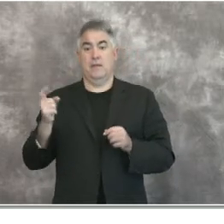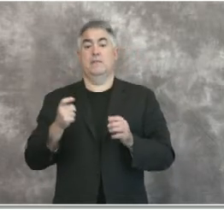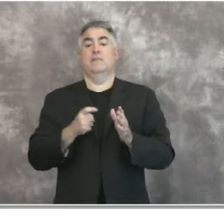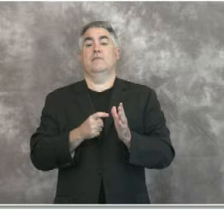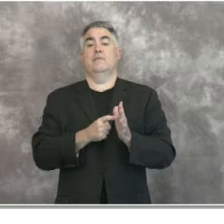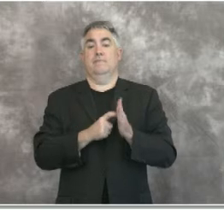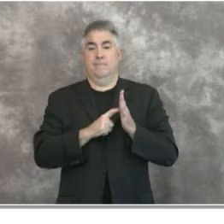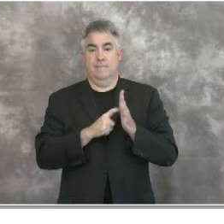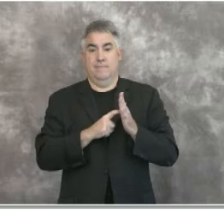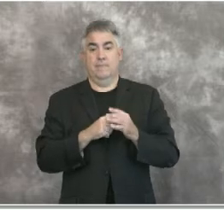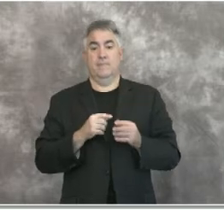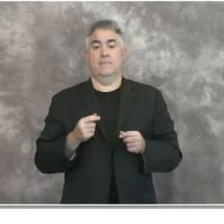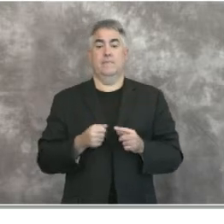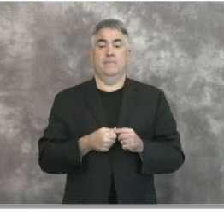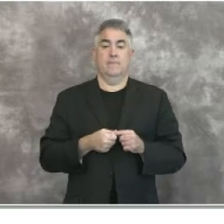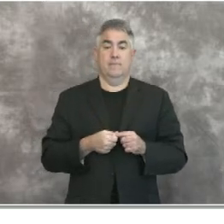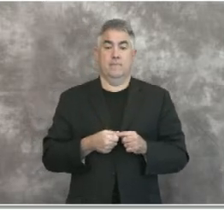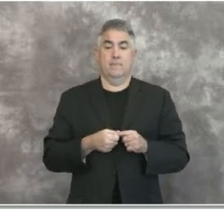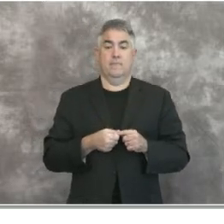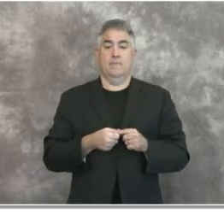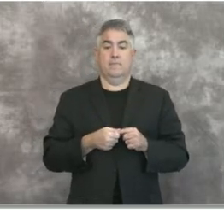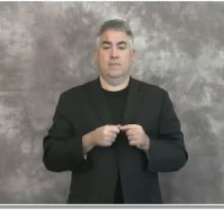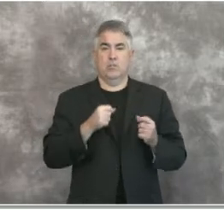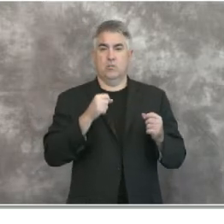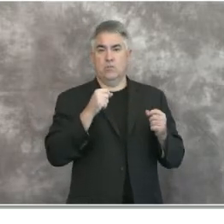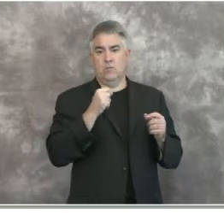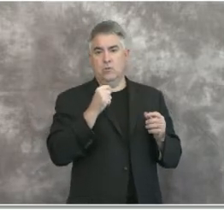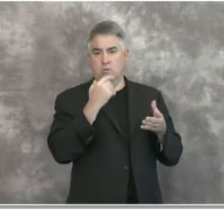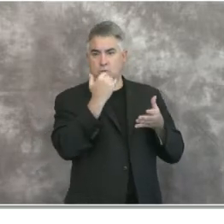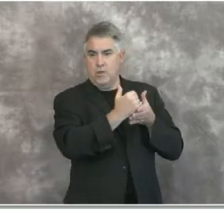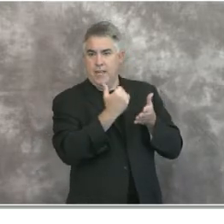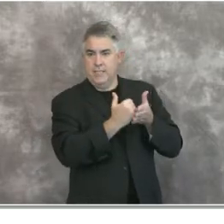trigger is the additional text. So this